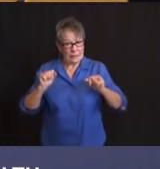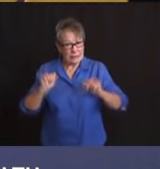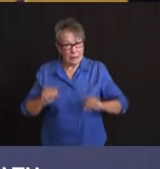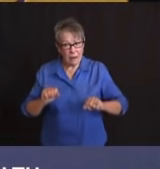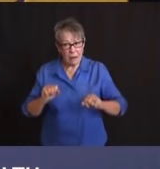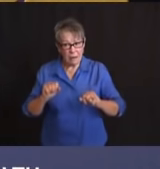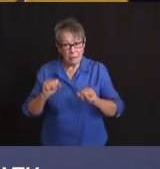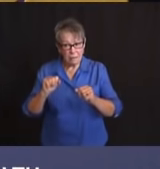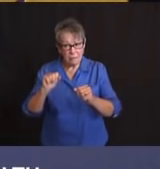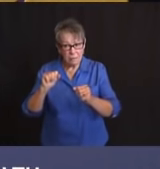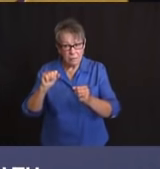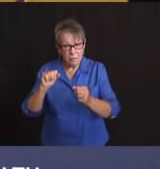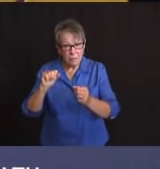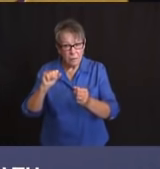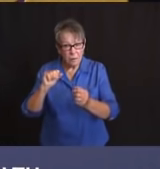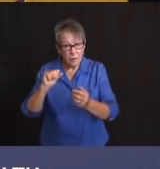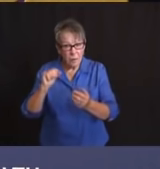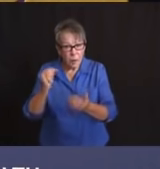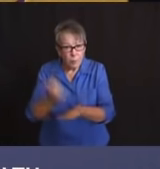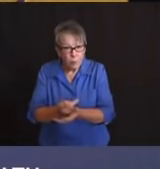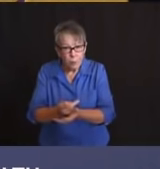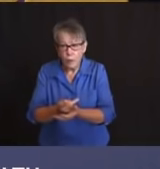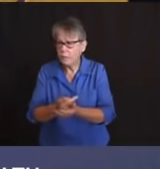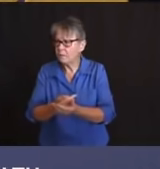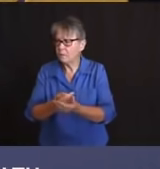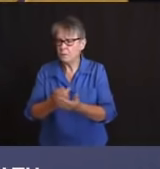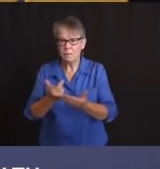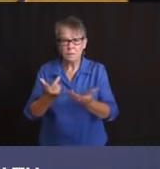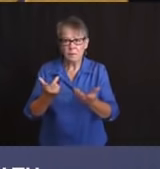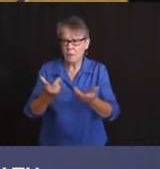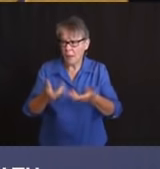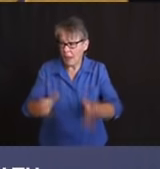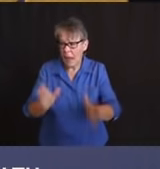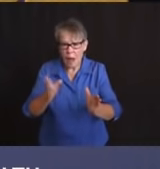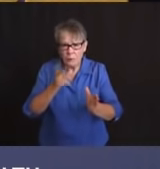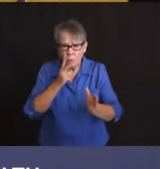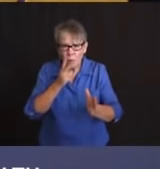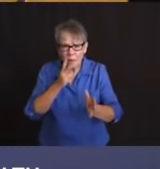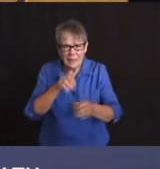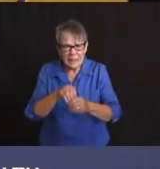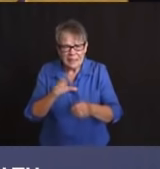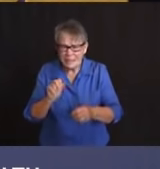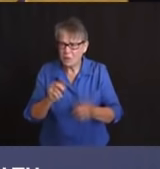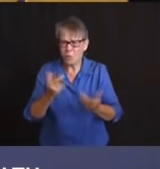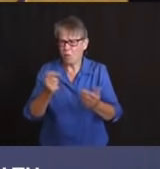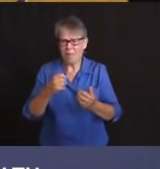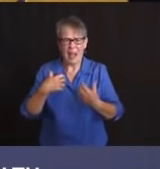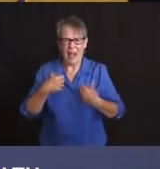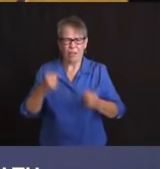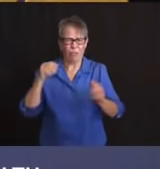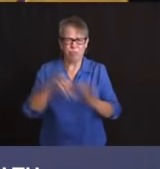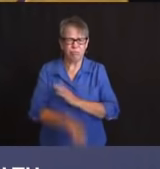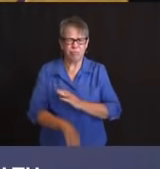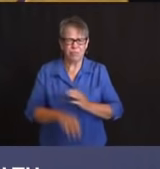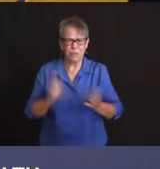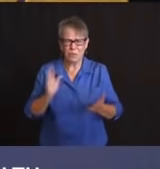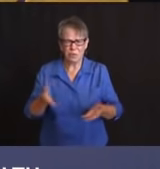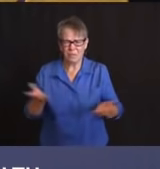specific, that's something I'd be committed to. Or the other alternative is to get our legislative colleagues to write a new